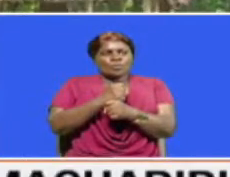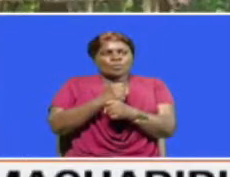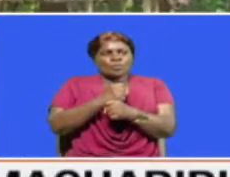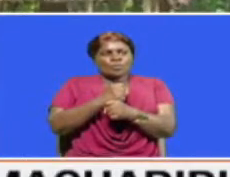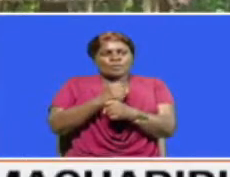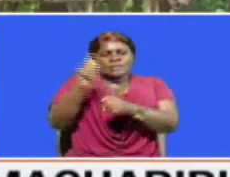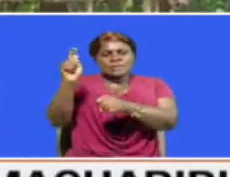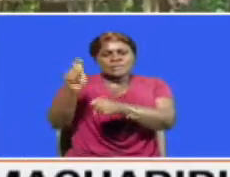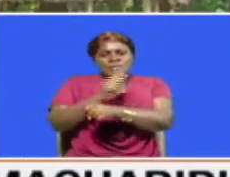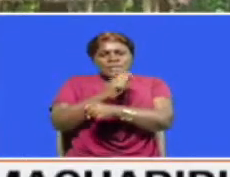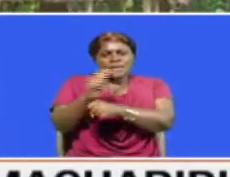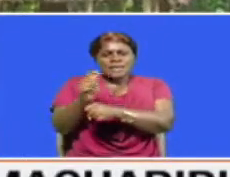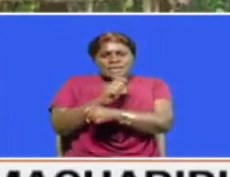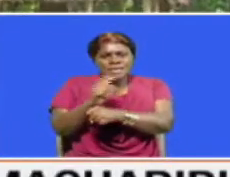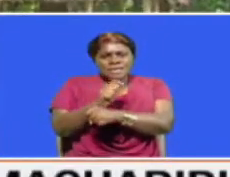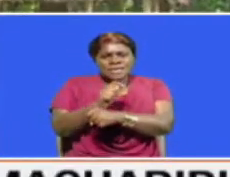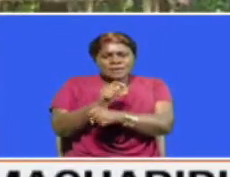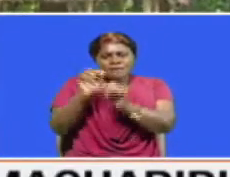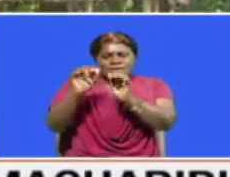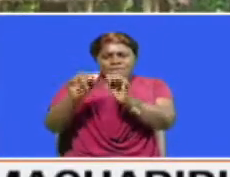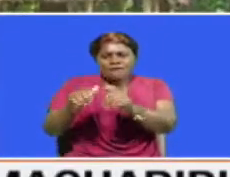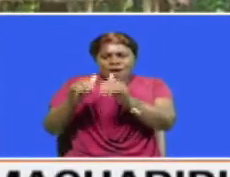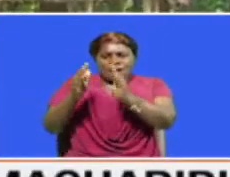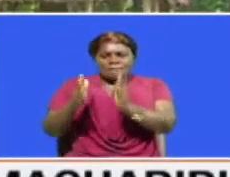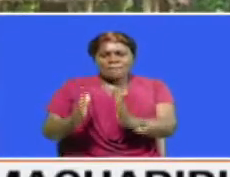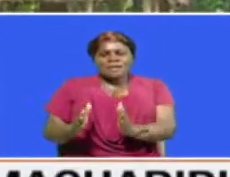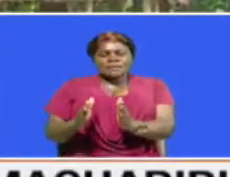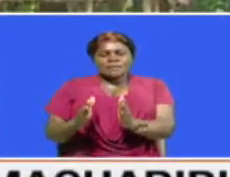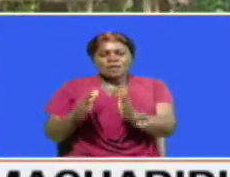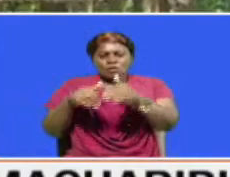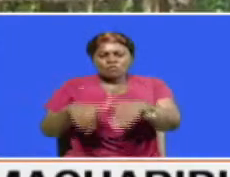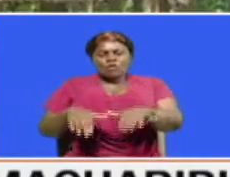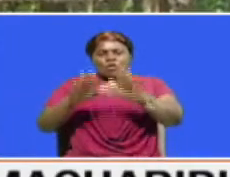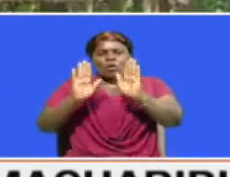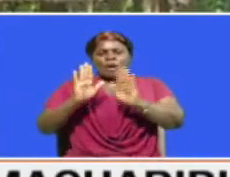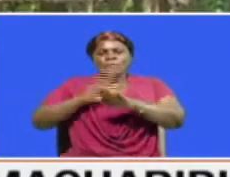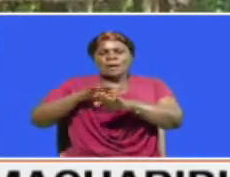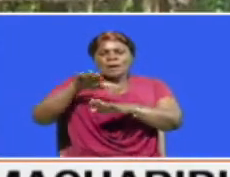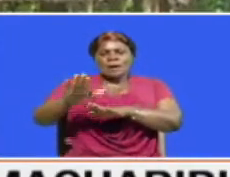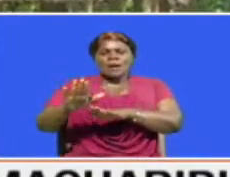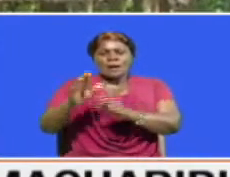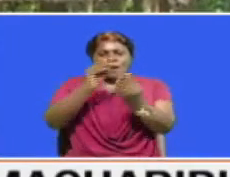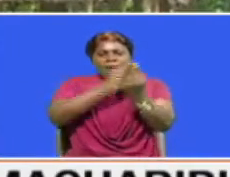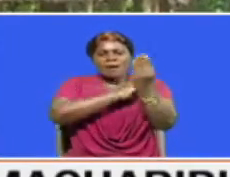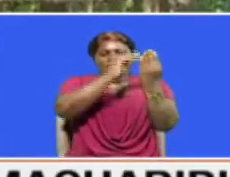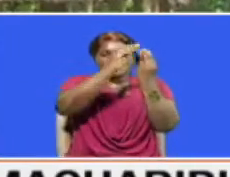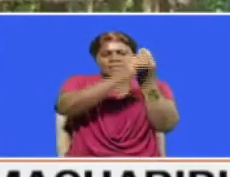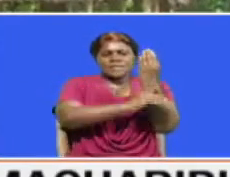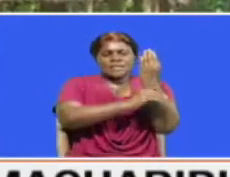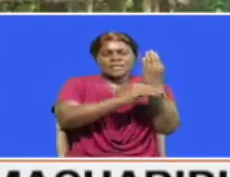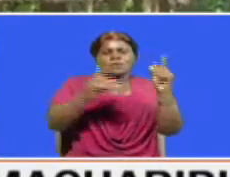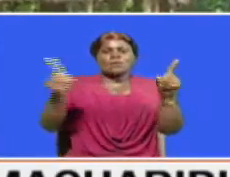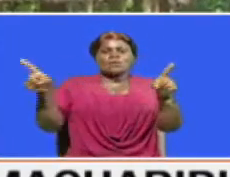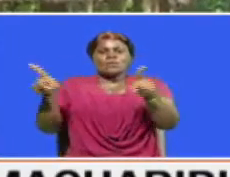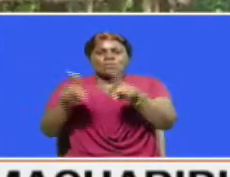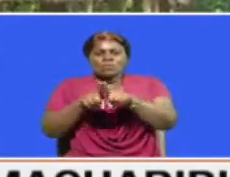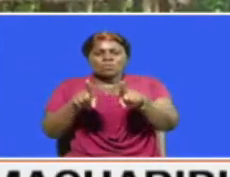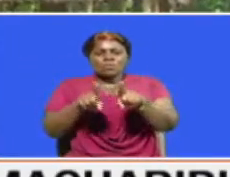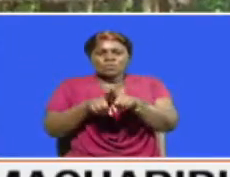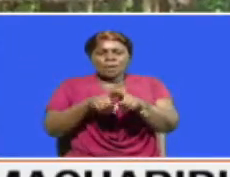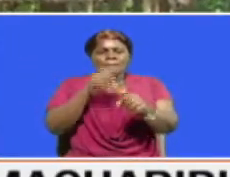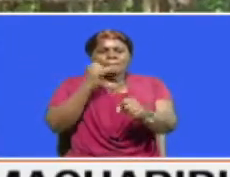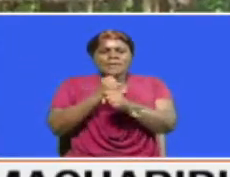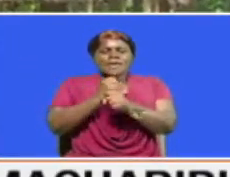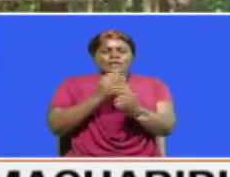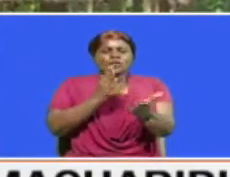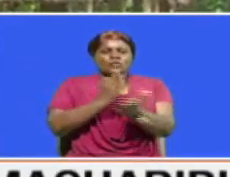first of all the training bit. We train the farmers to follow up on the harvesting and just make